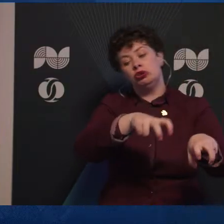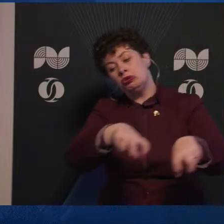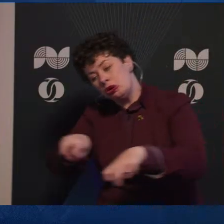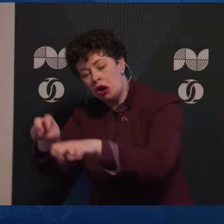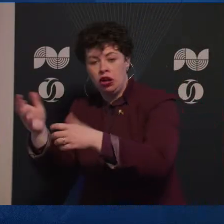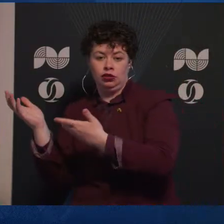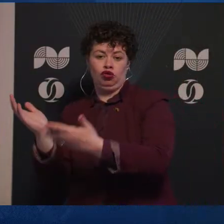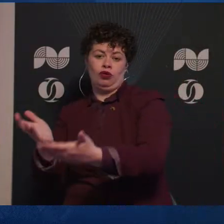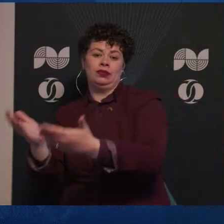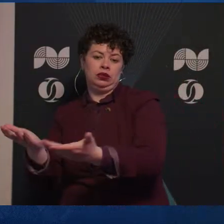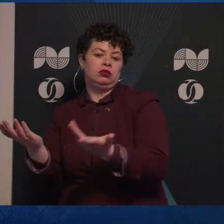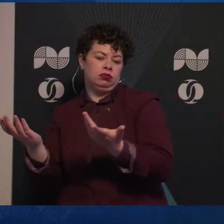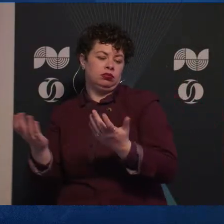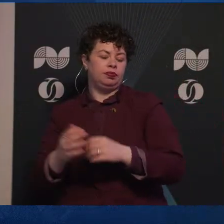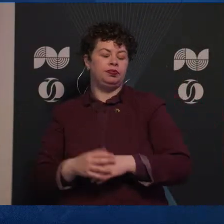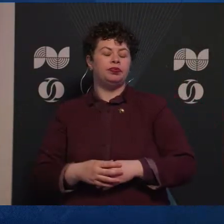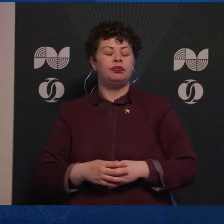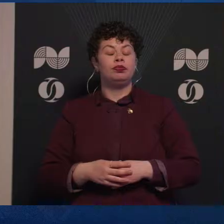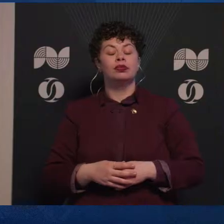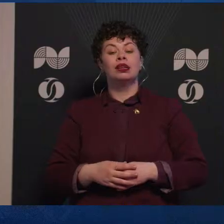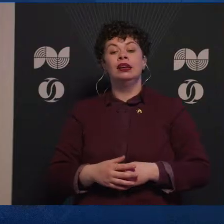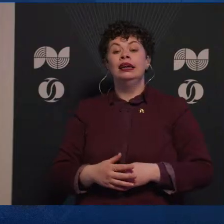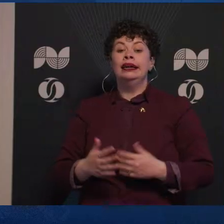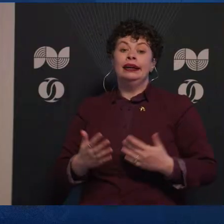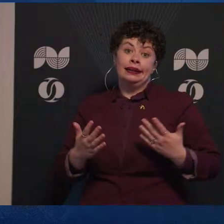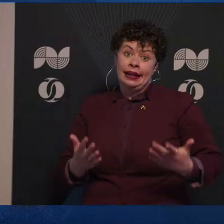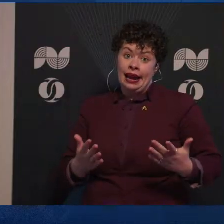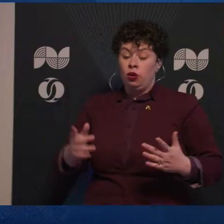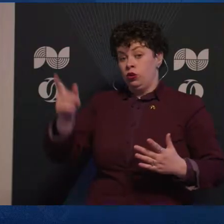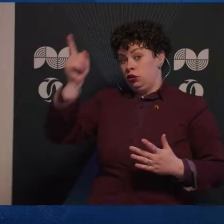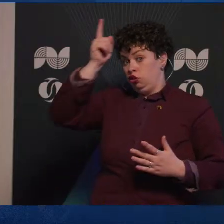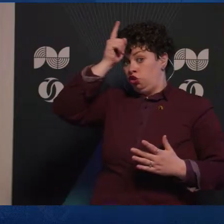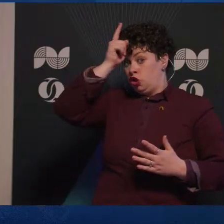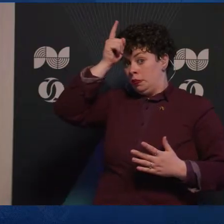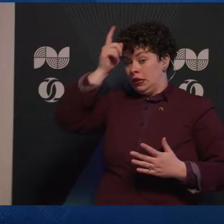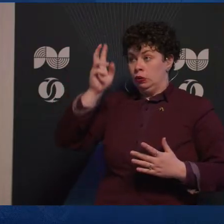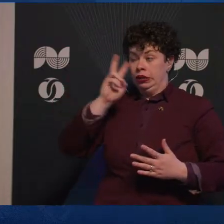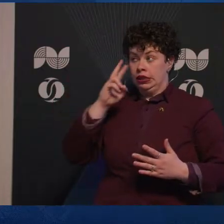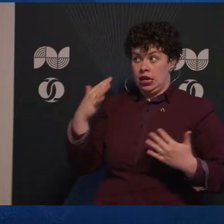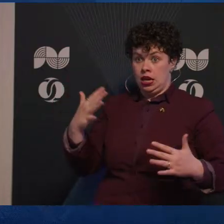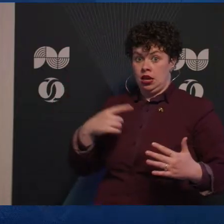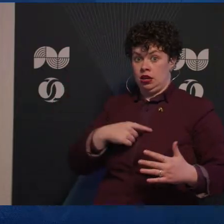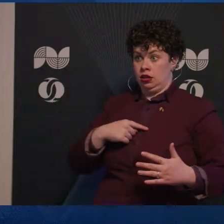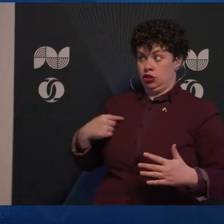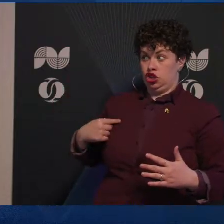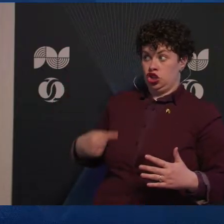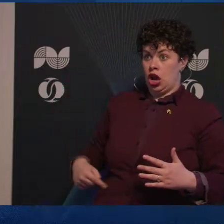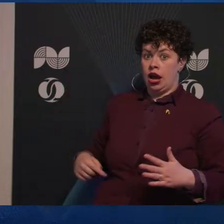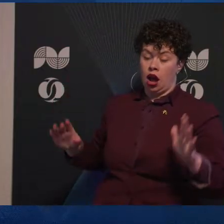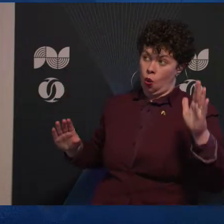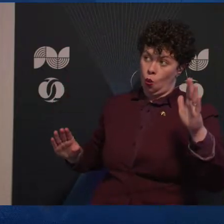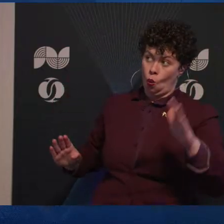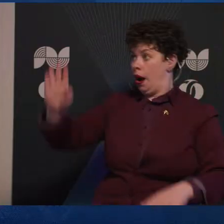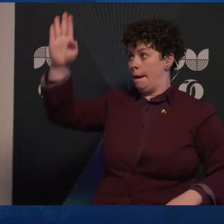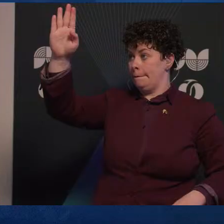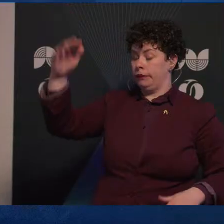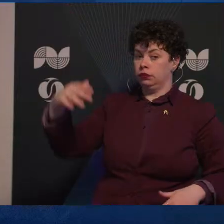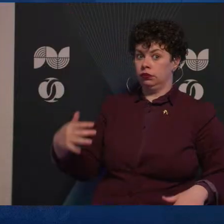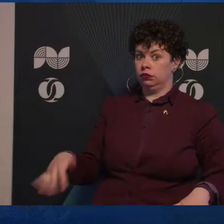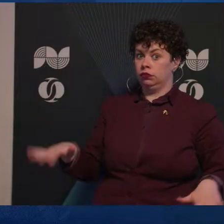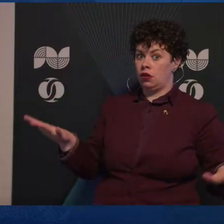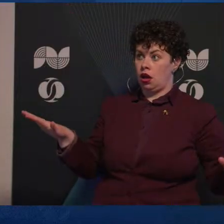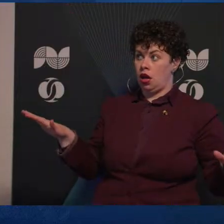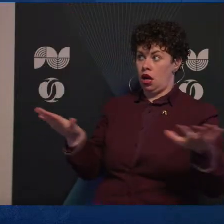Jeremy's phrase, due to excessive success of China, which made competing in